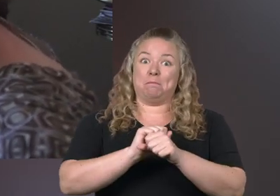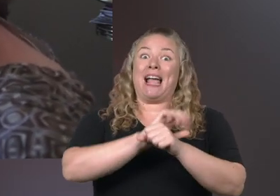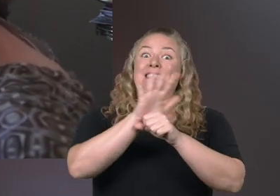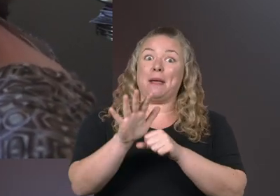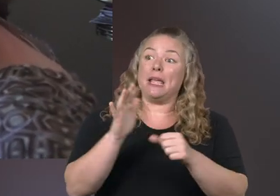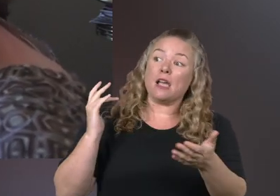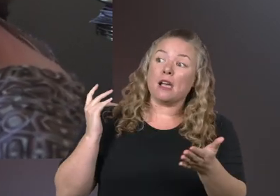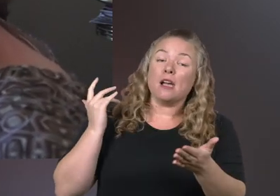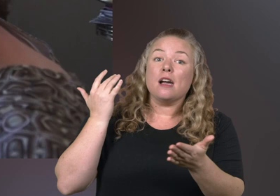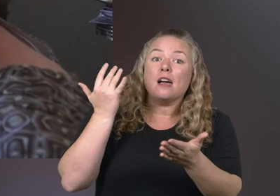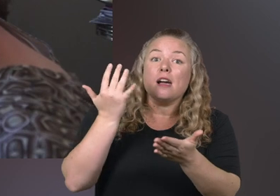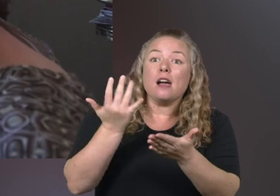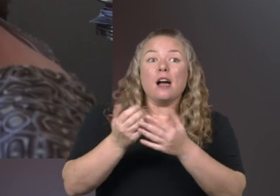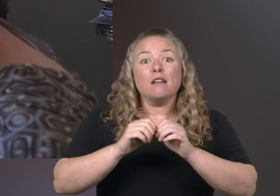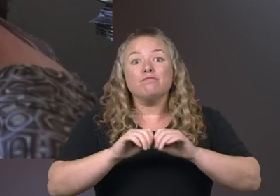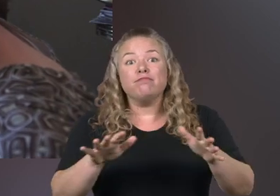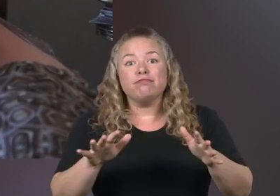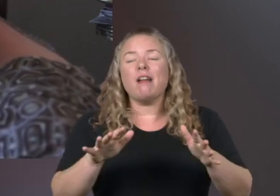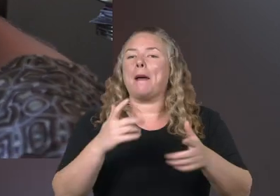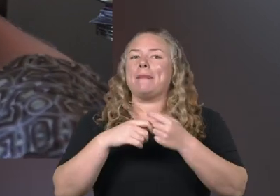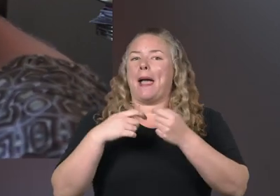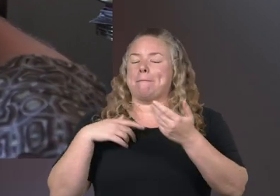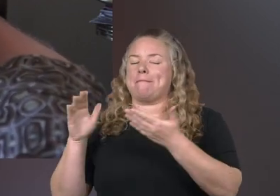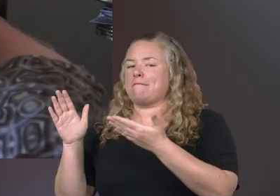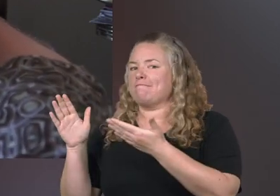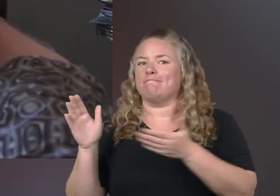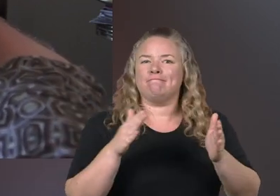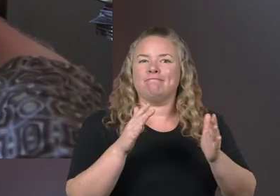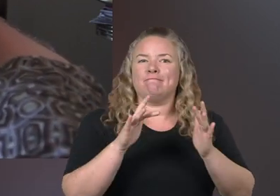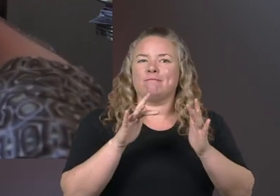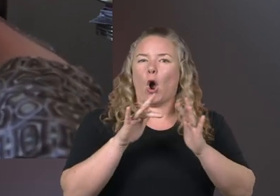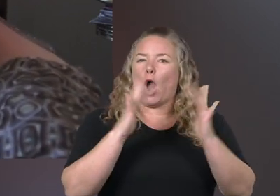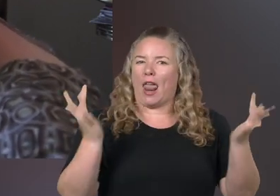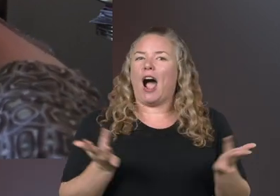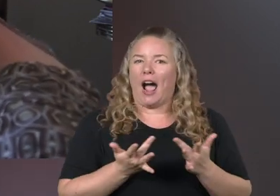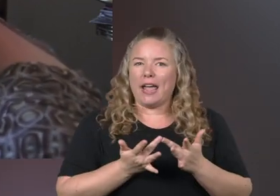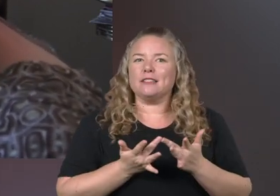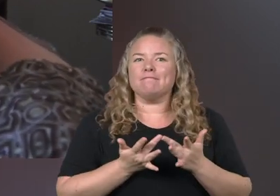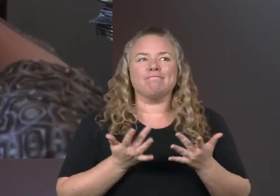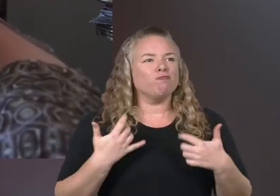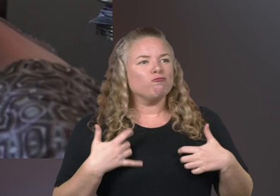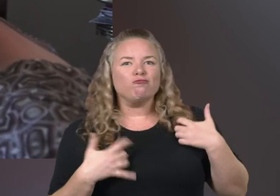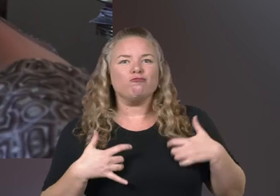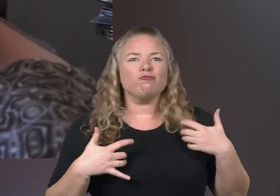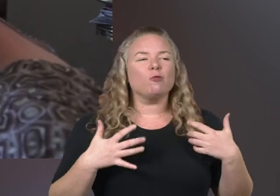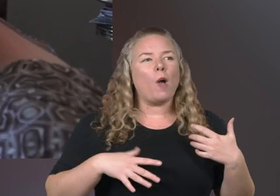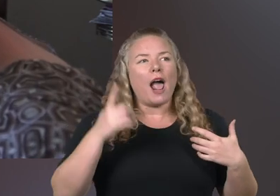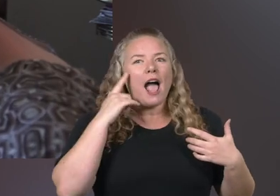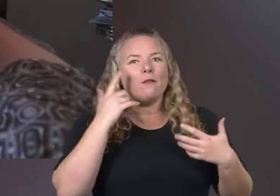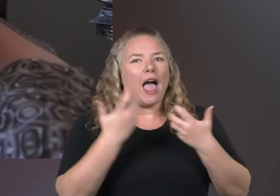acquired. But it's rare that happens. And since the pandemic, I'm far